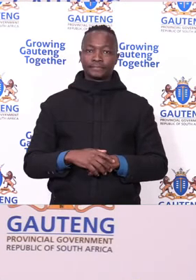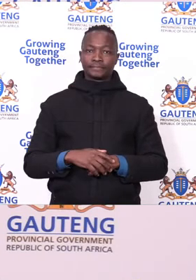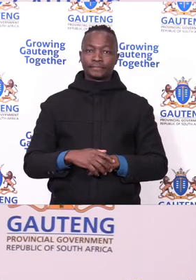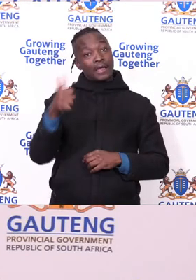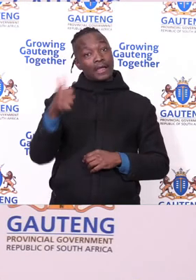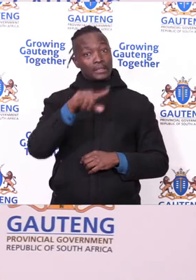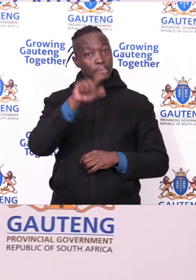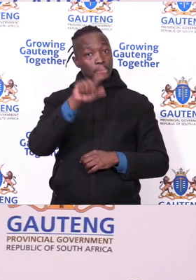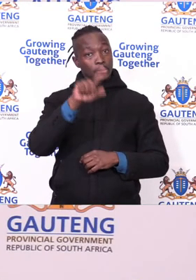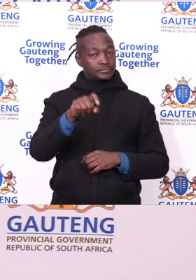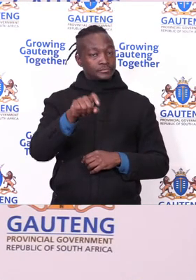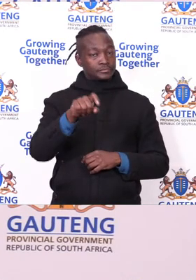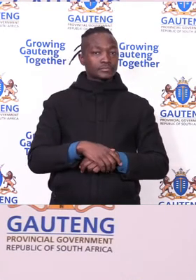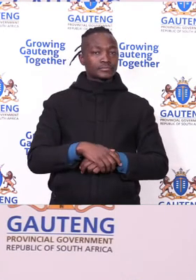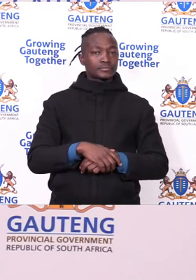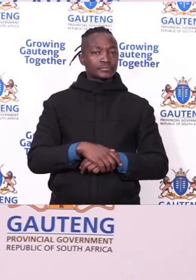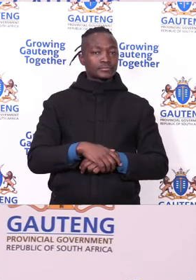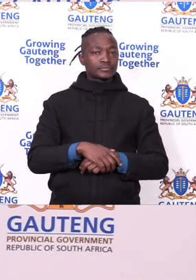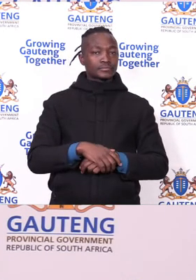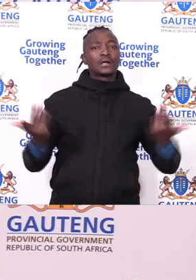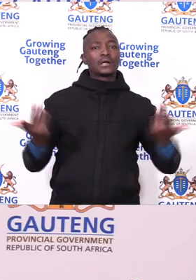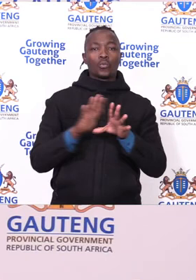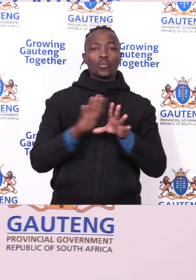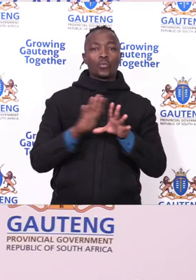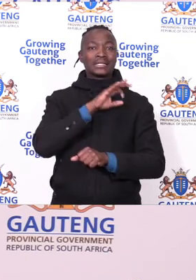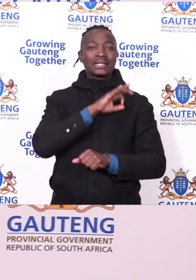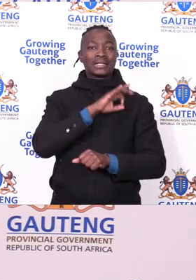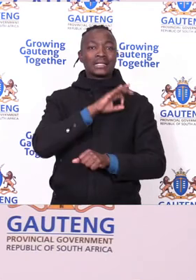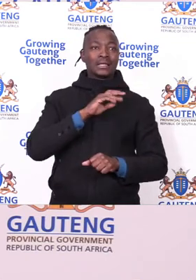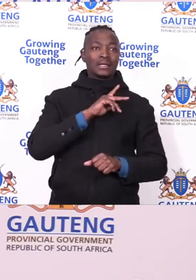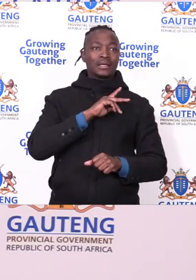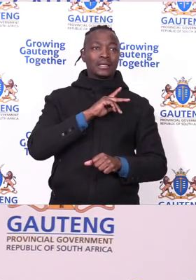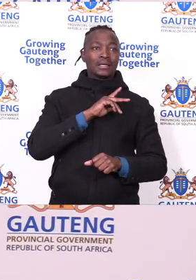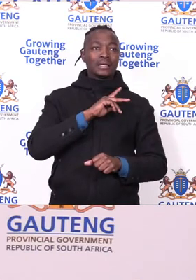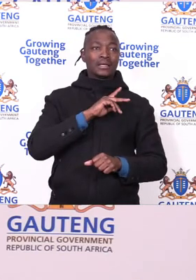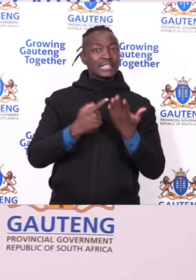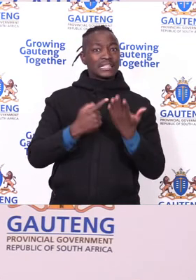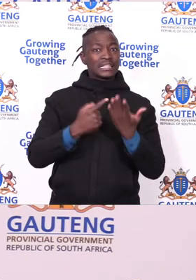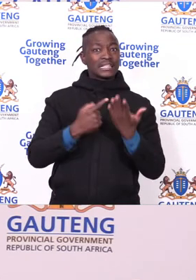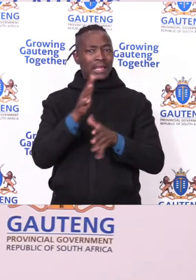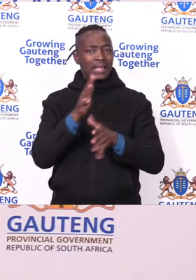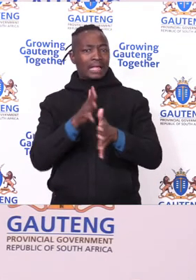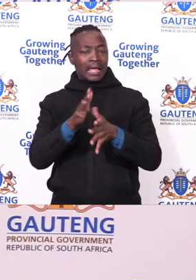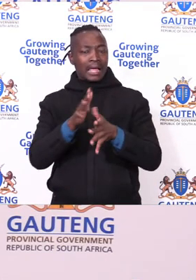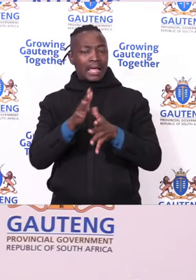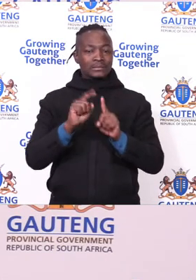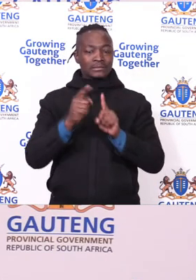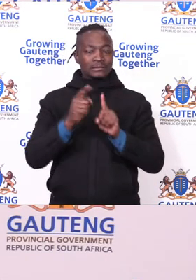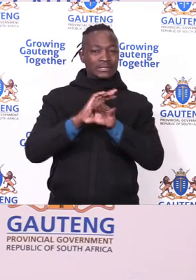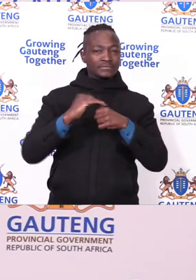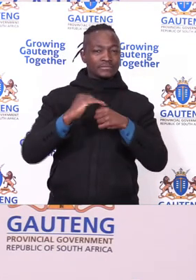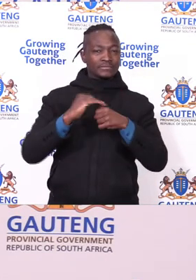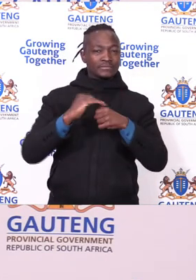Arisa. How is the premier is the same thing, or does it show any signs yet?